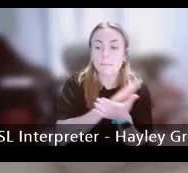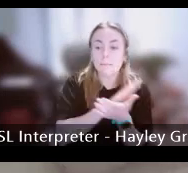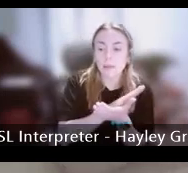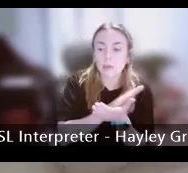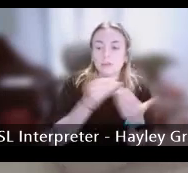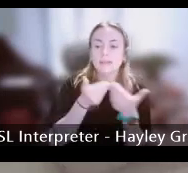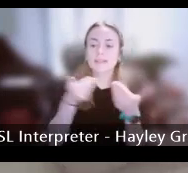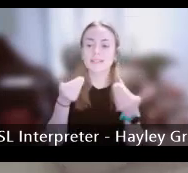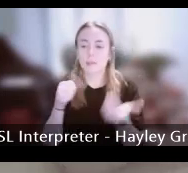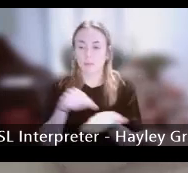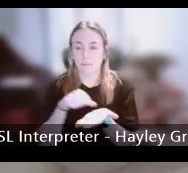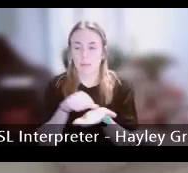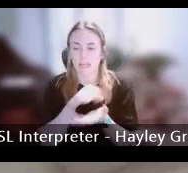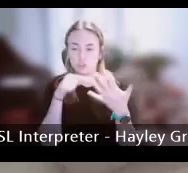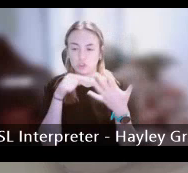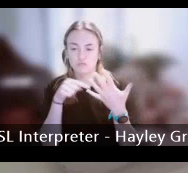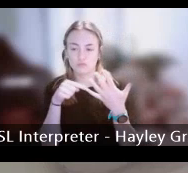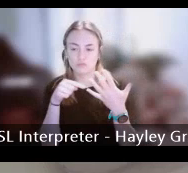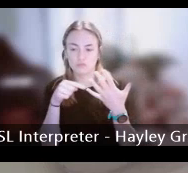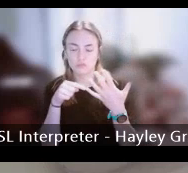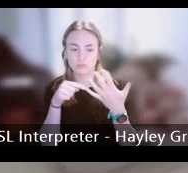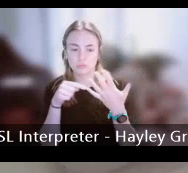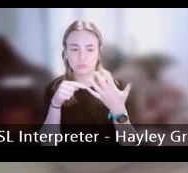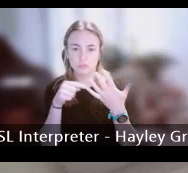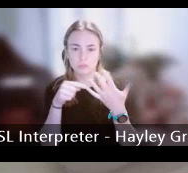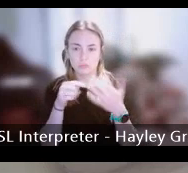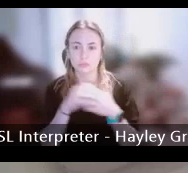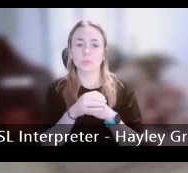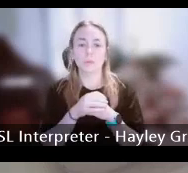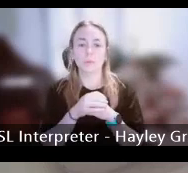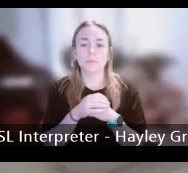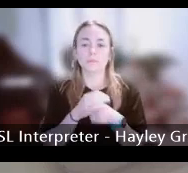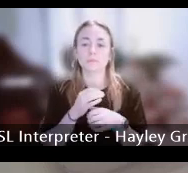So let me go back and help, or